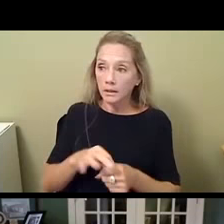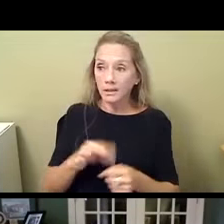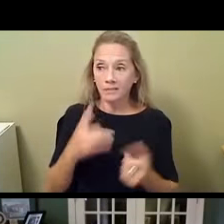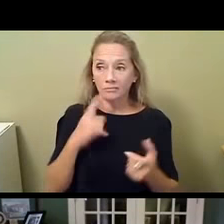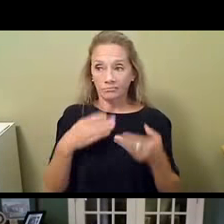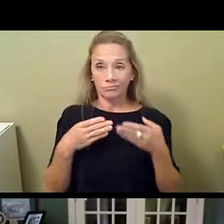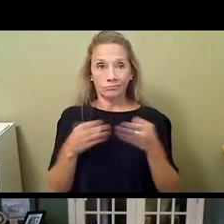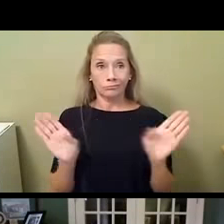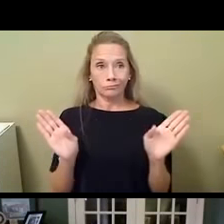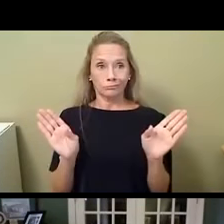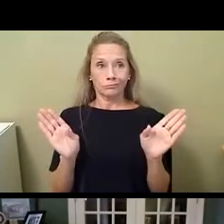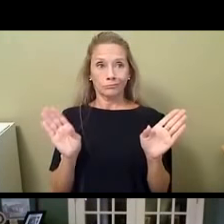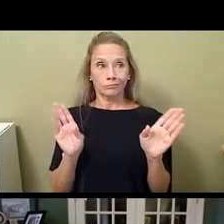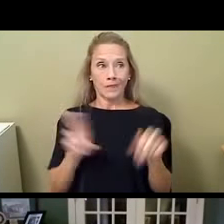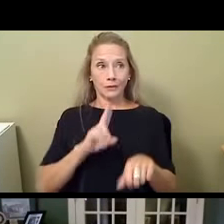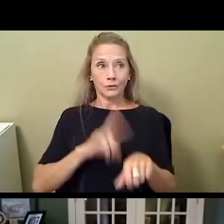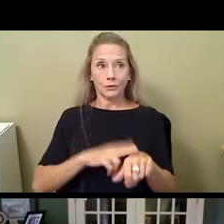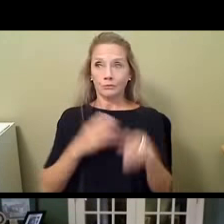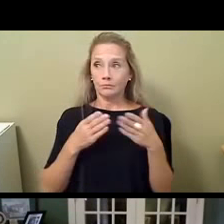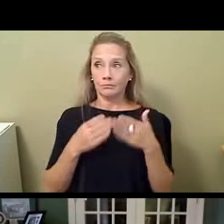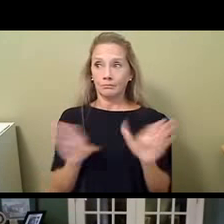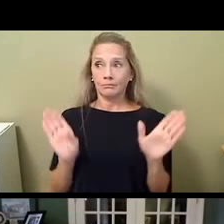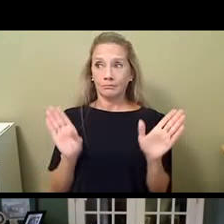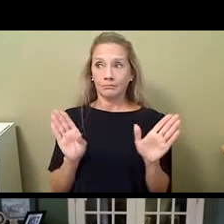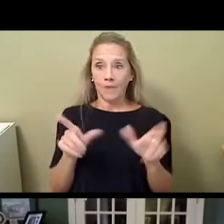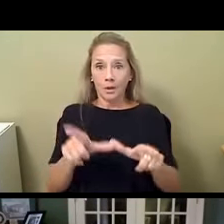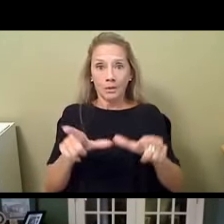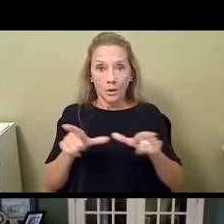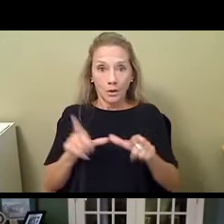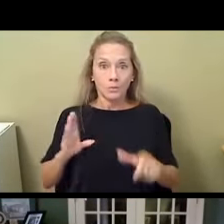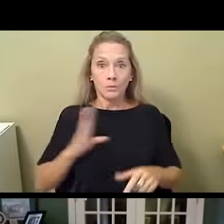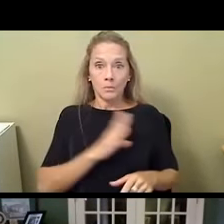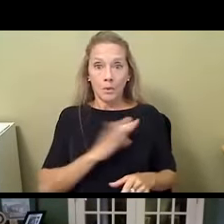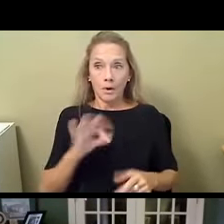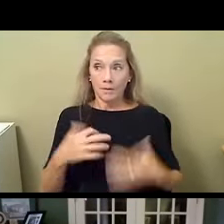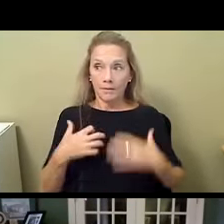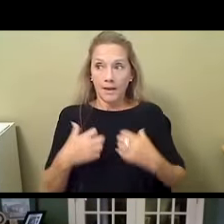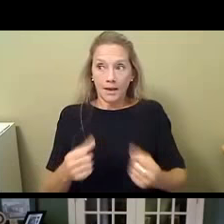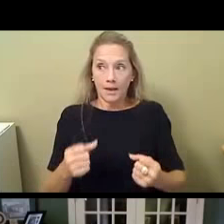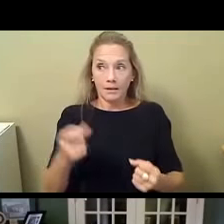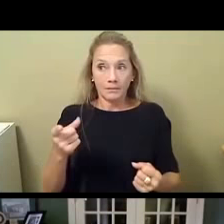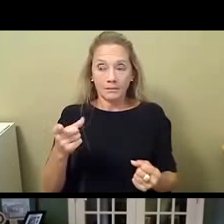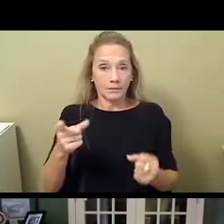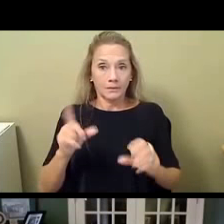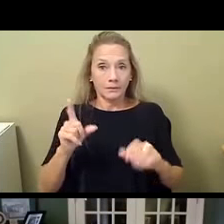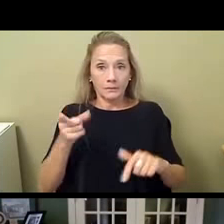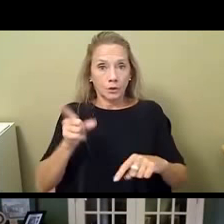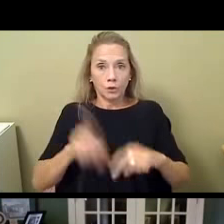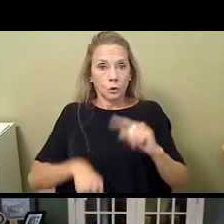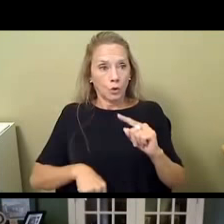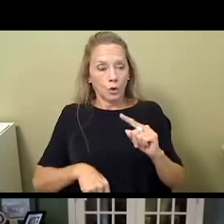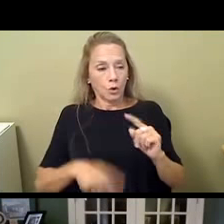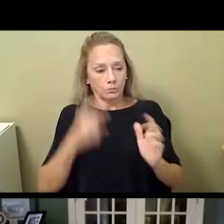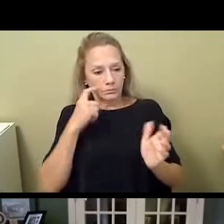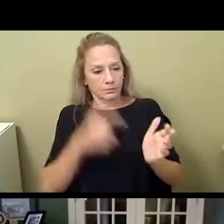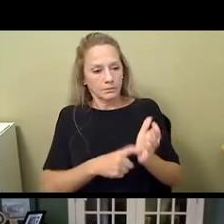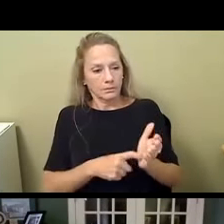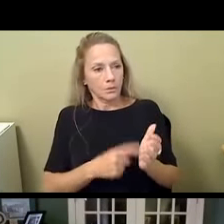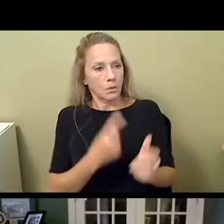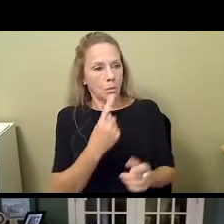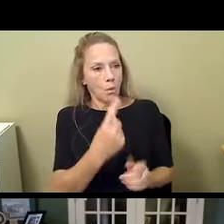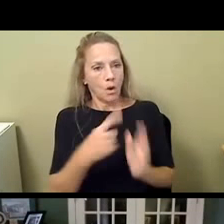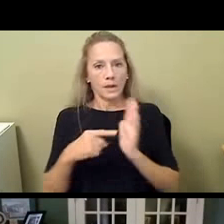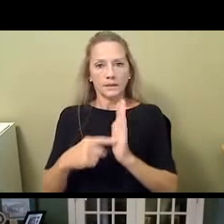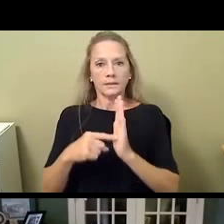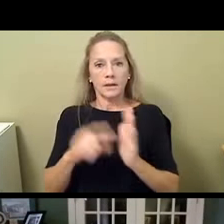National Association of Local Board of Health could not identify for me one single example